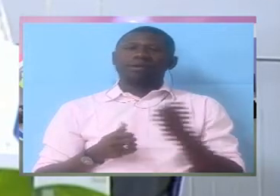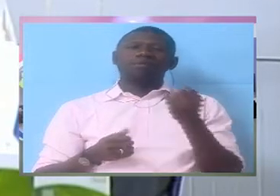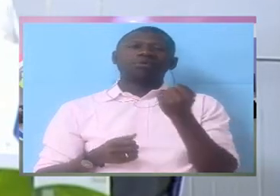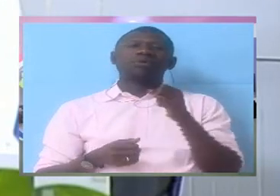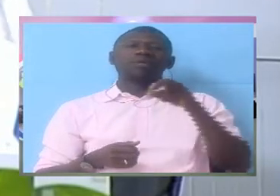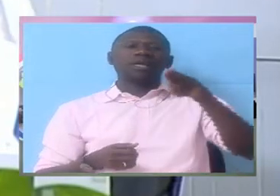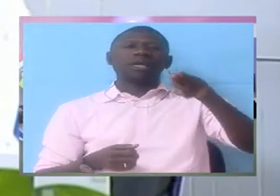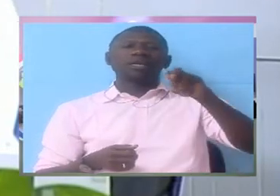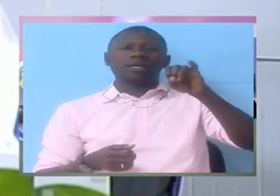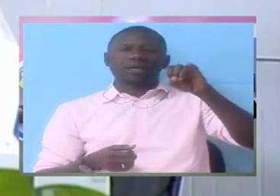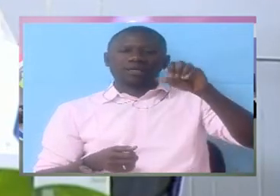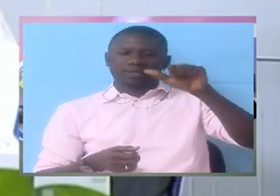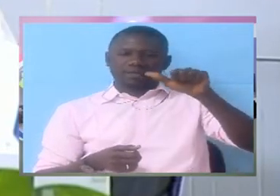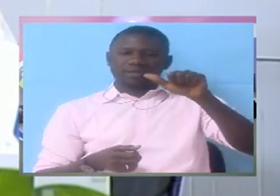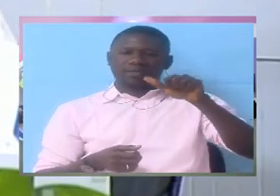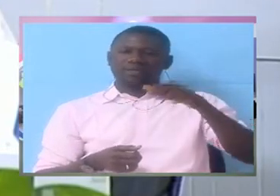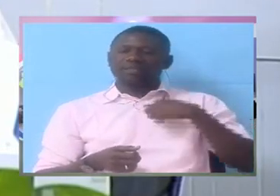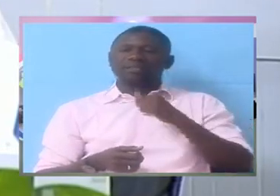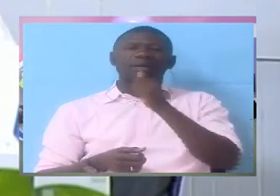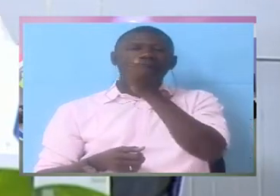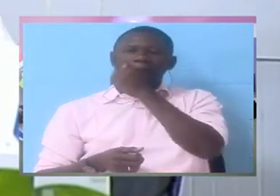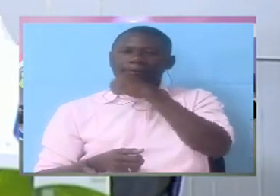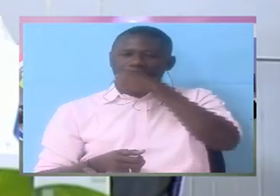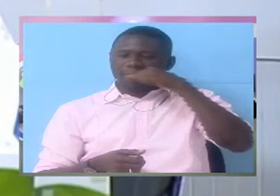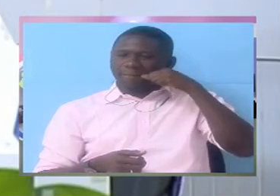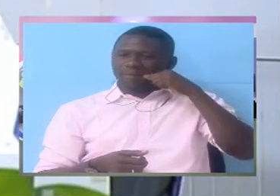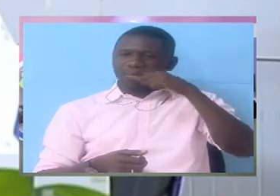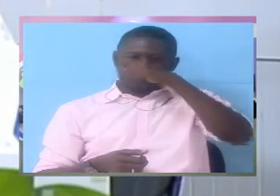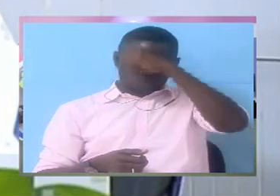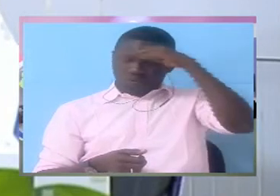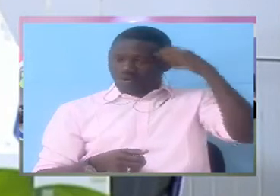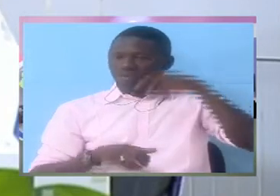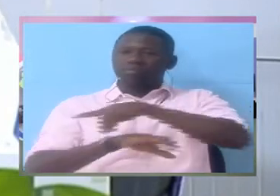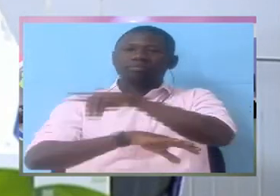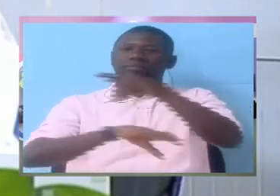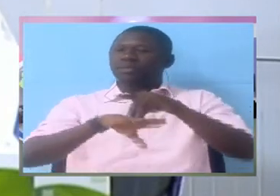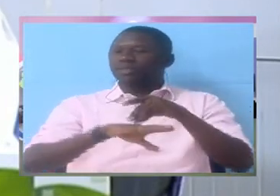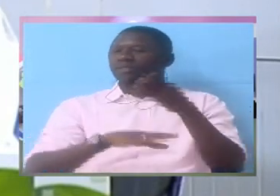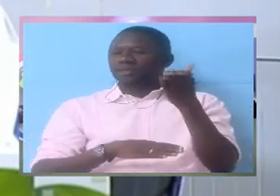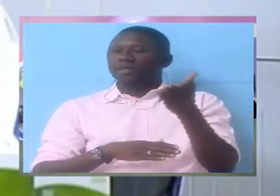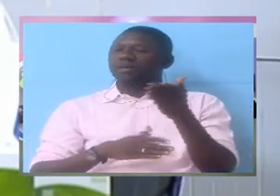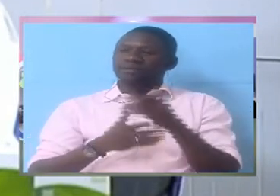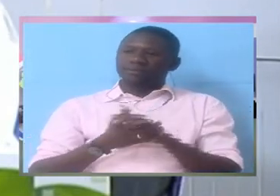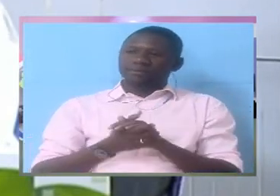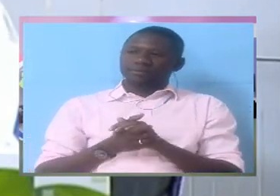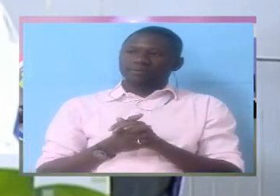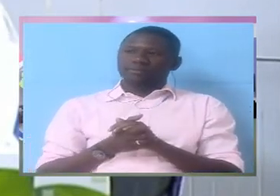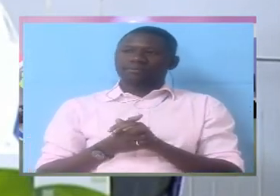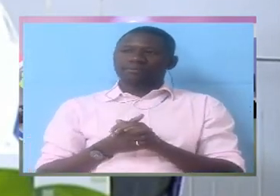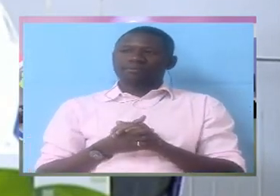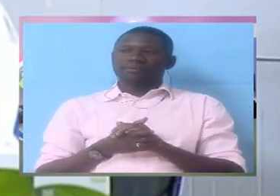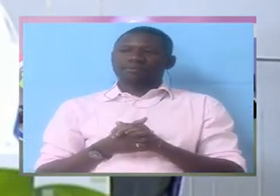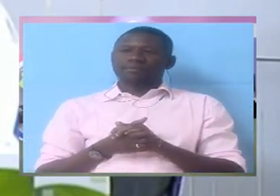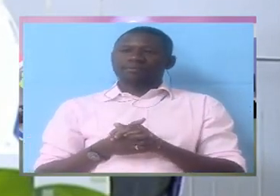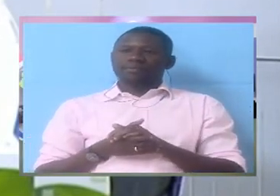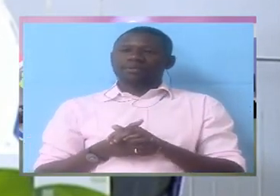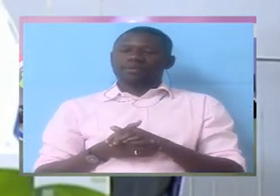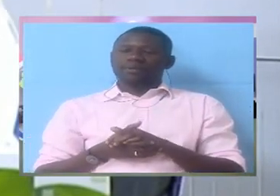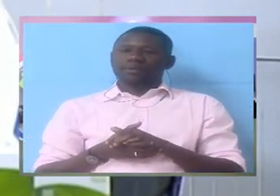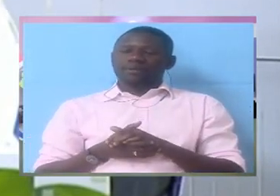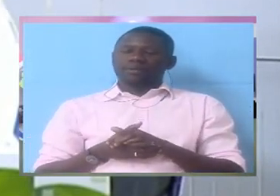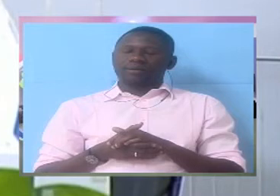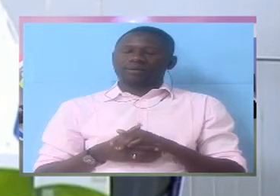NIA is a secret agent. Amunta kullo do kubundalem. And there is